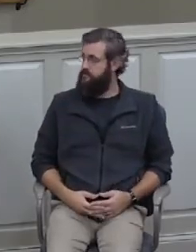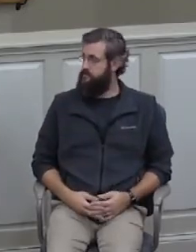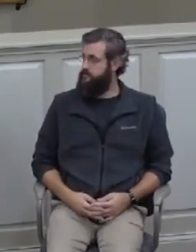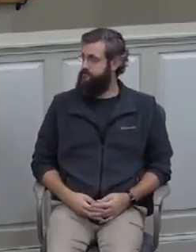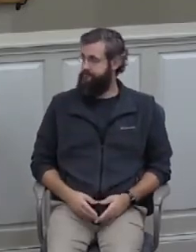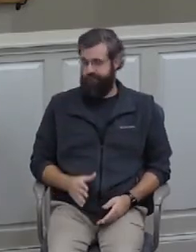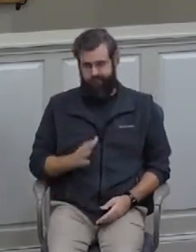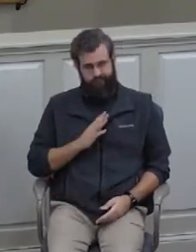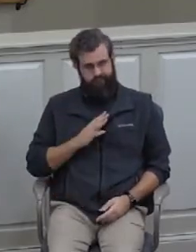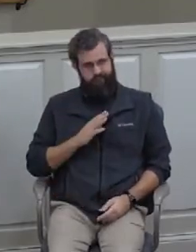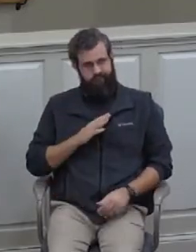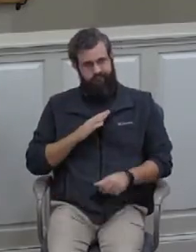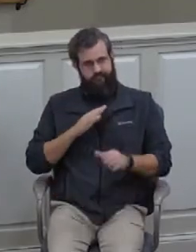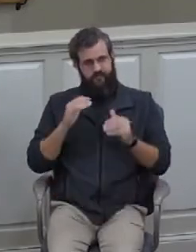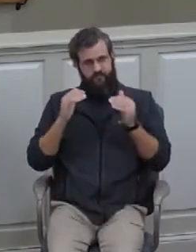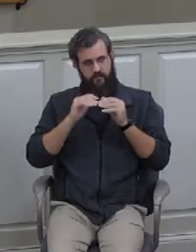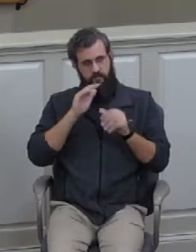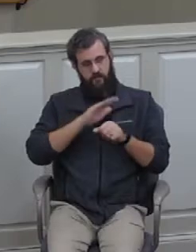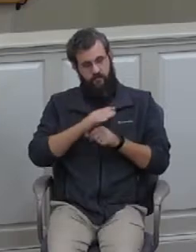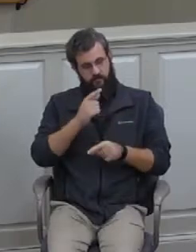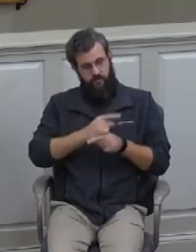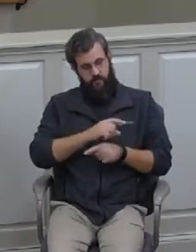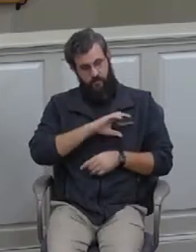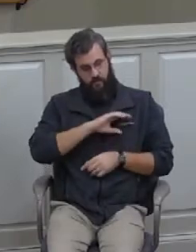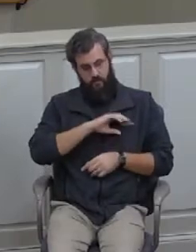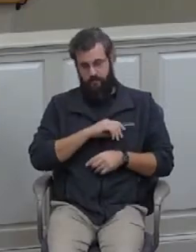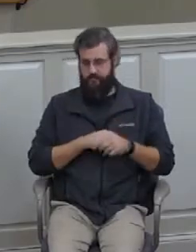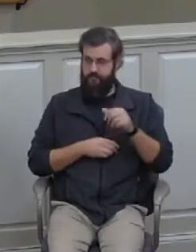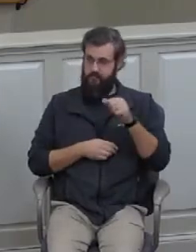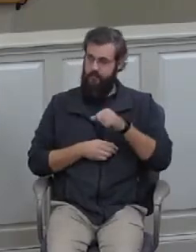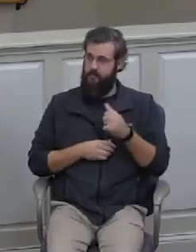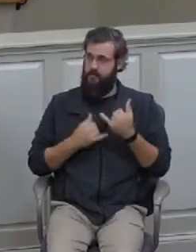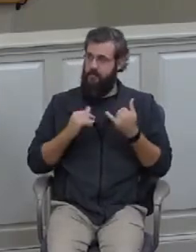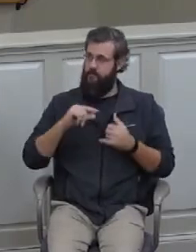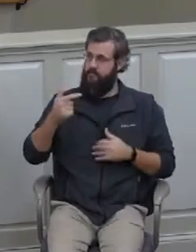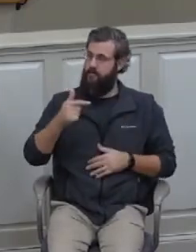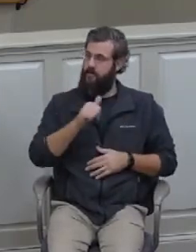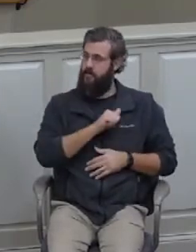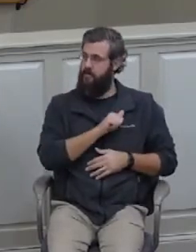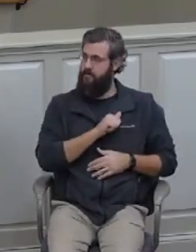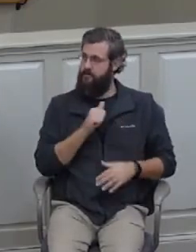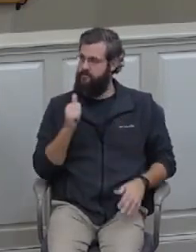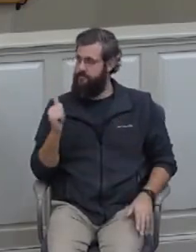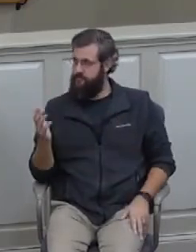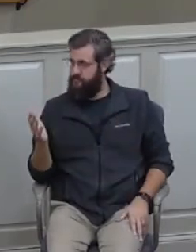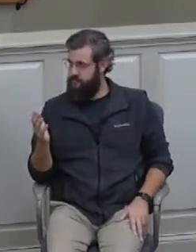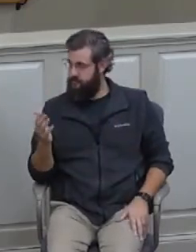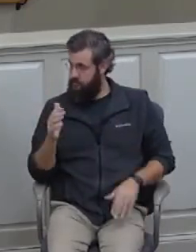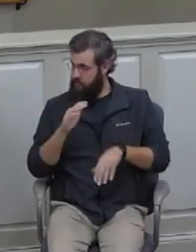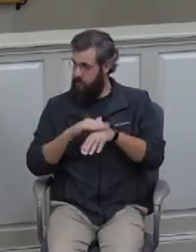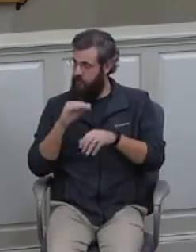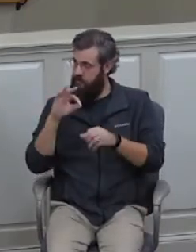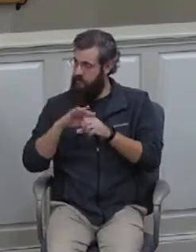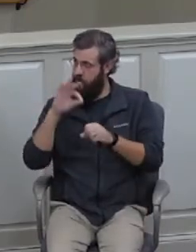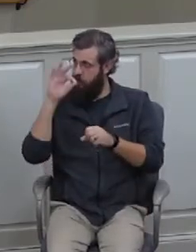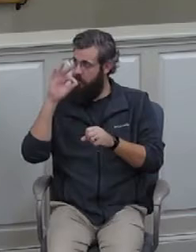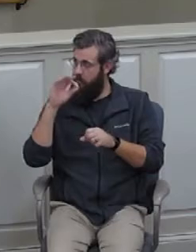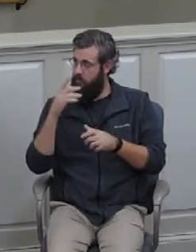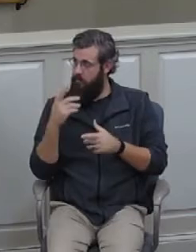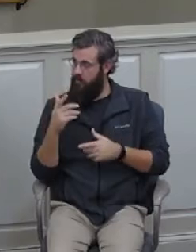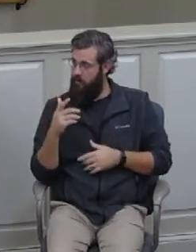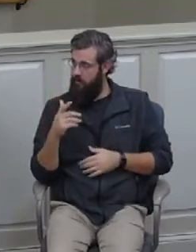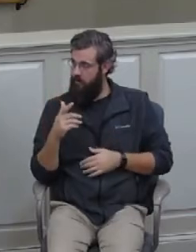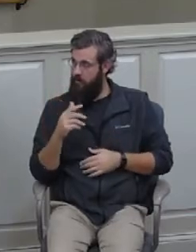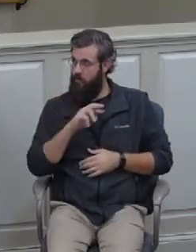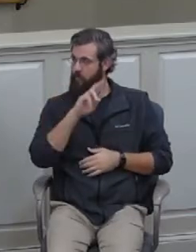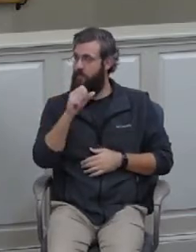Fair enough. Right, Commissioner Cottle? Pretty good. Now, sir, you want to call a question? Oh. I'll